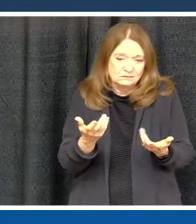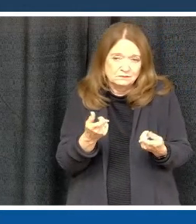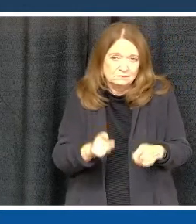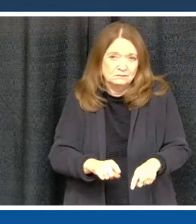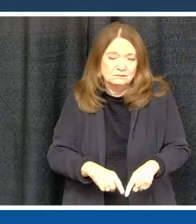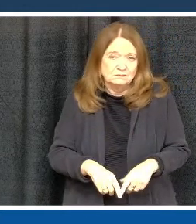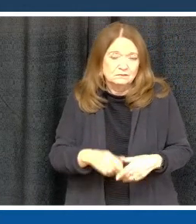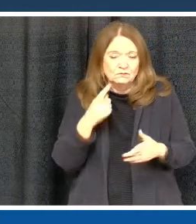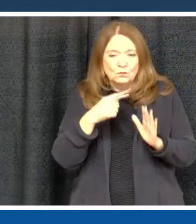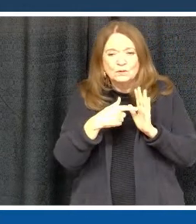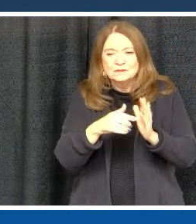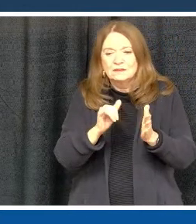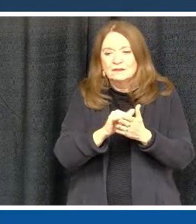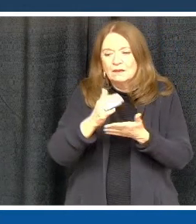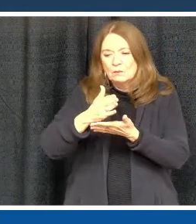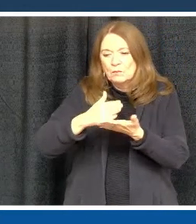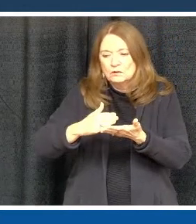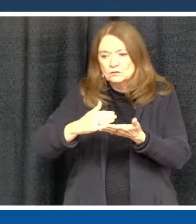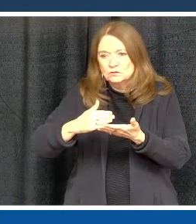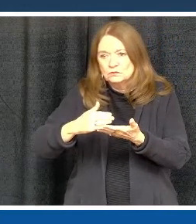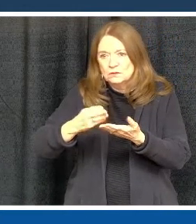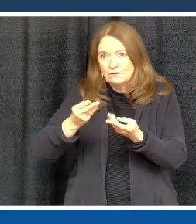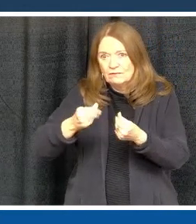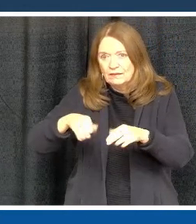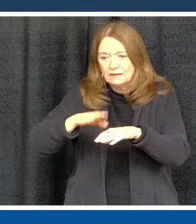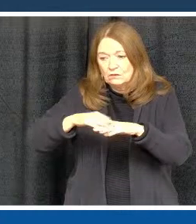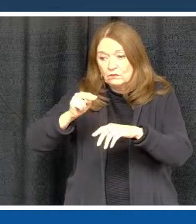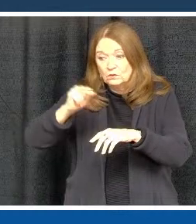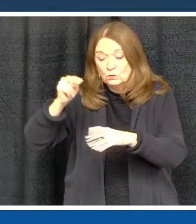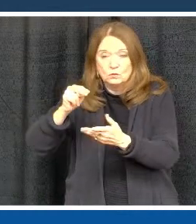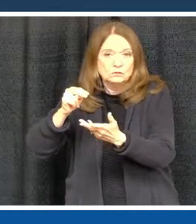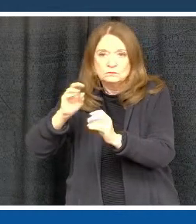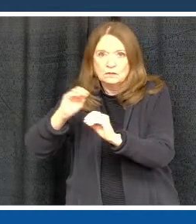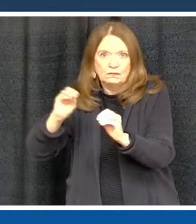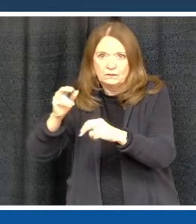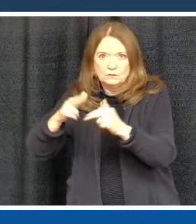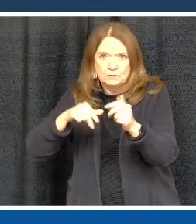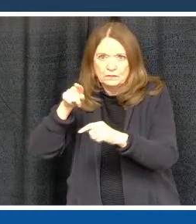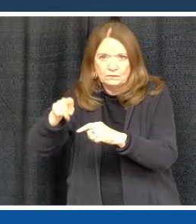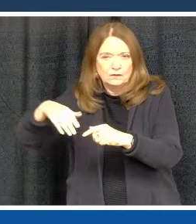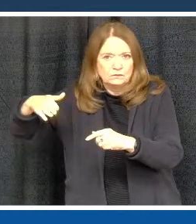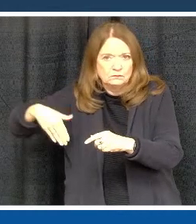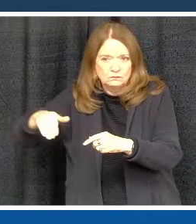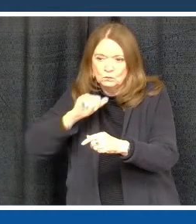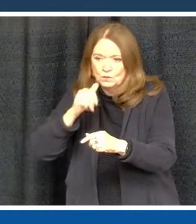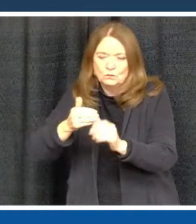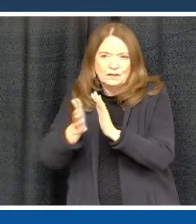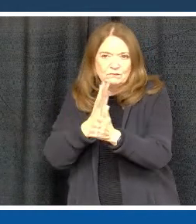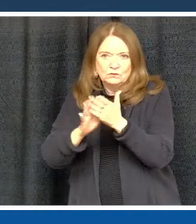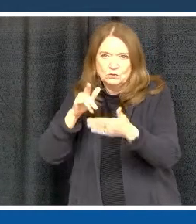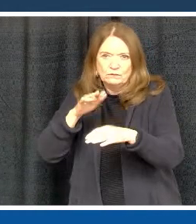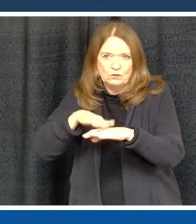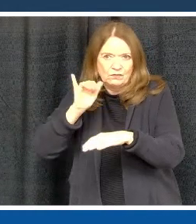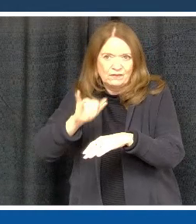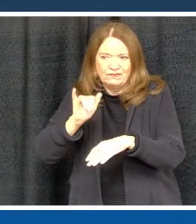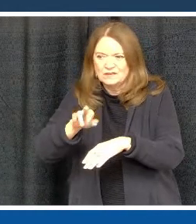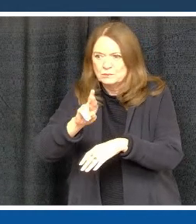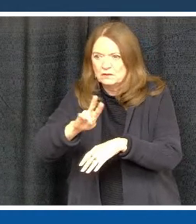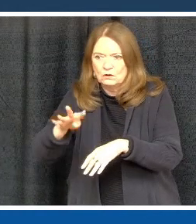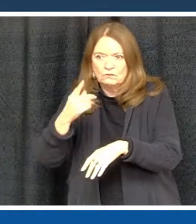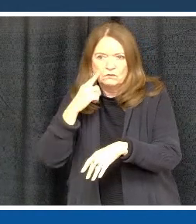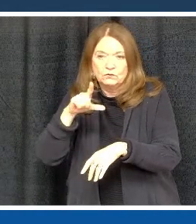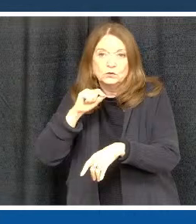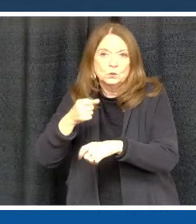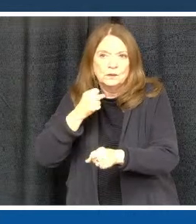You know, for instance, that parcel to the north is undeveloped currently. We don't have a traffic study on that. That's been zoned R4 for